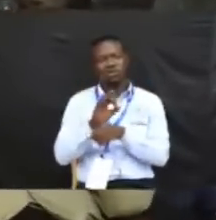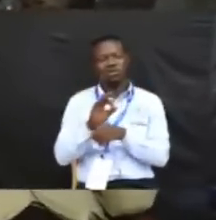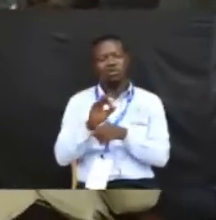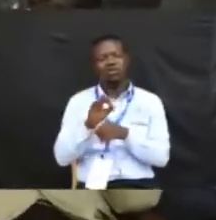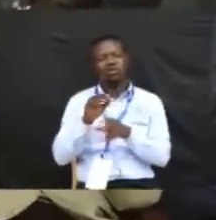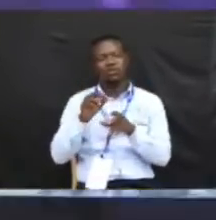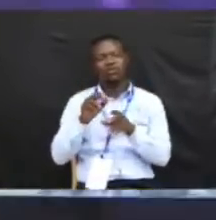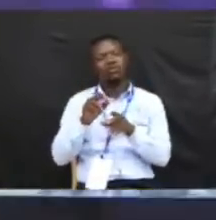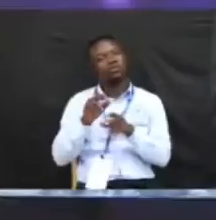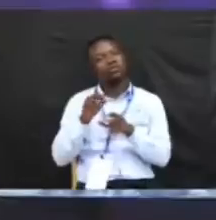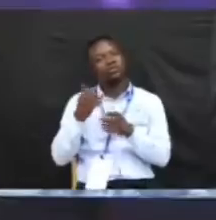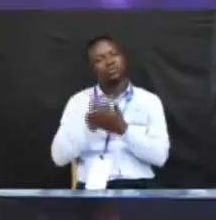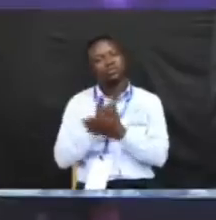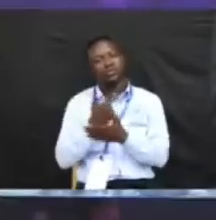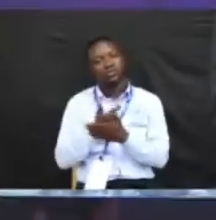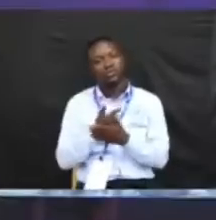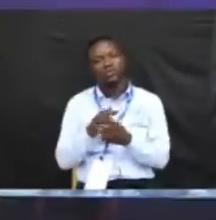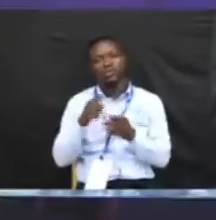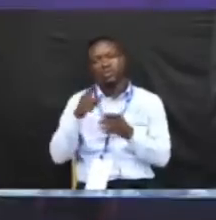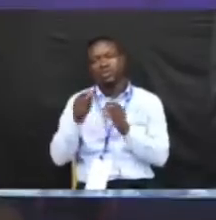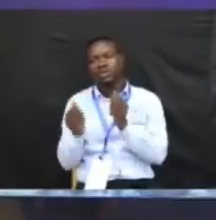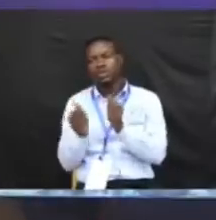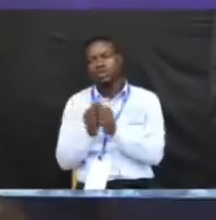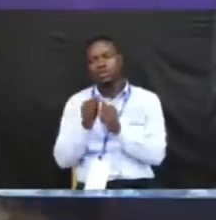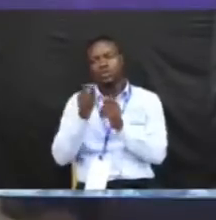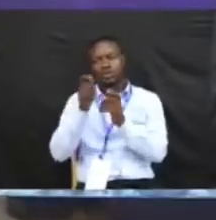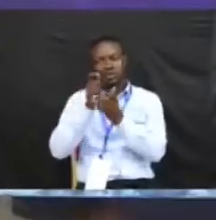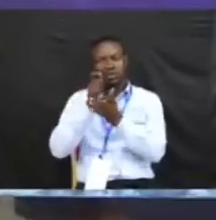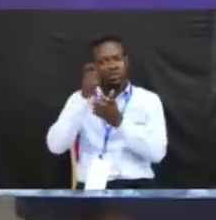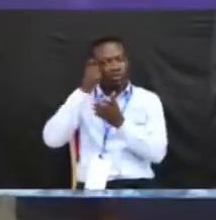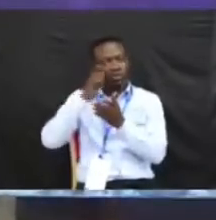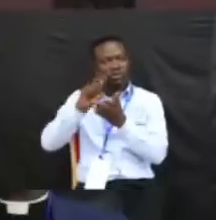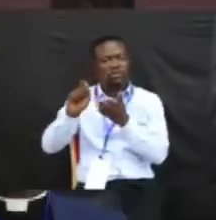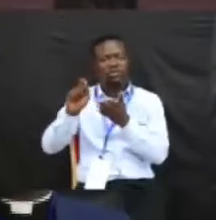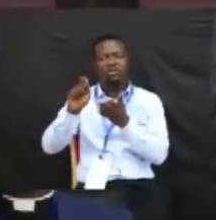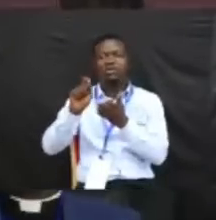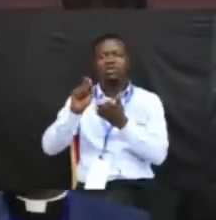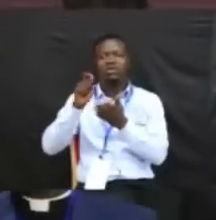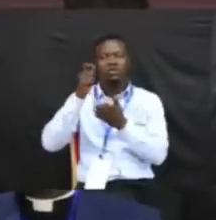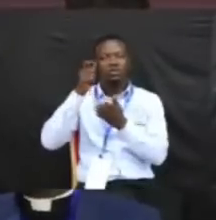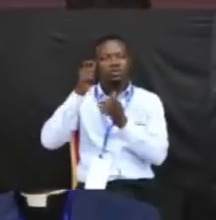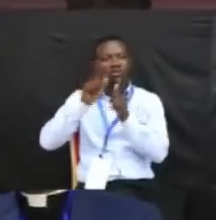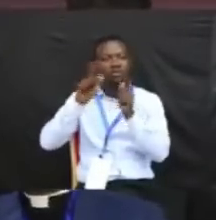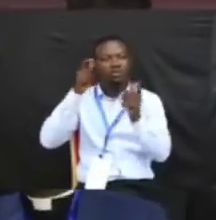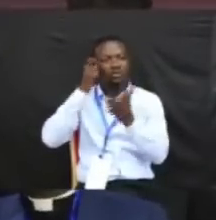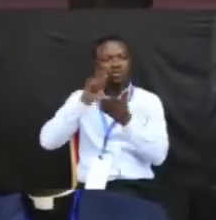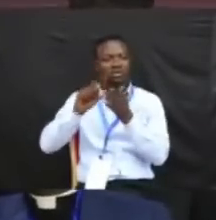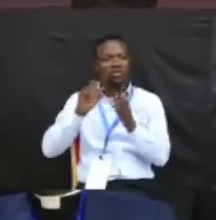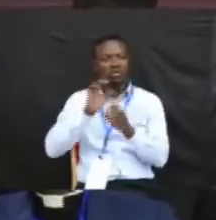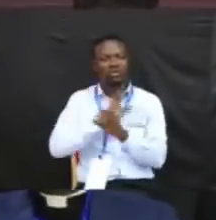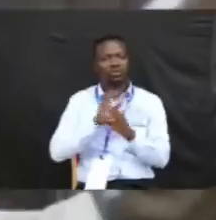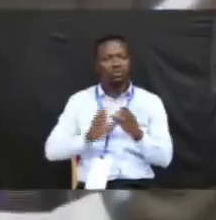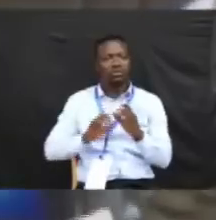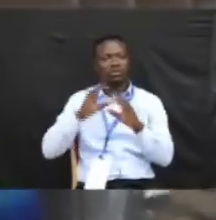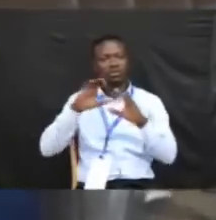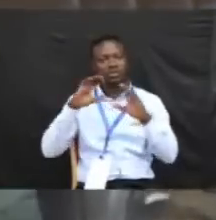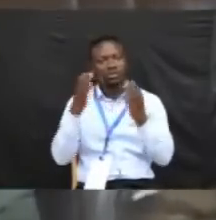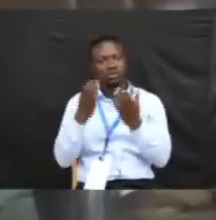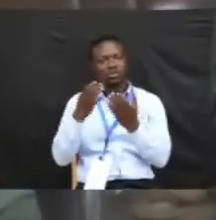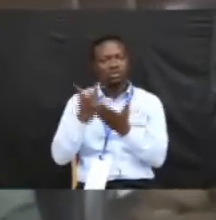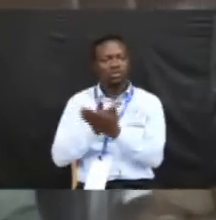Reverend Dr. Sarah Fio general secretary Christian council Ghana and we